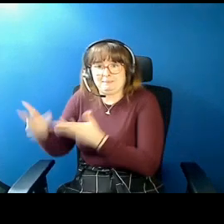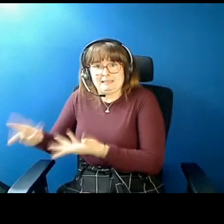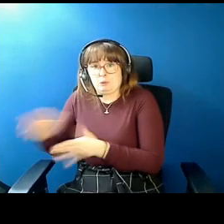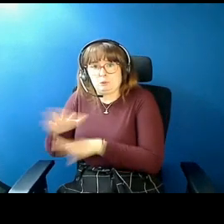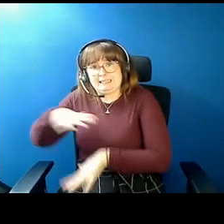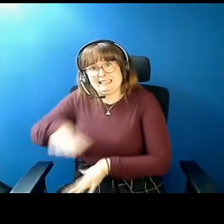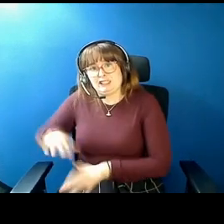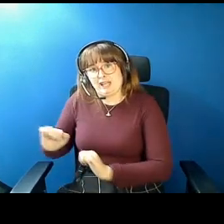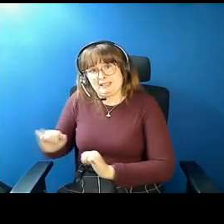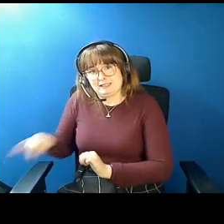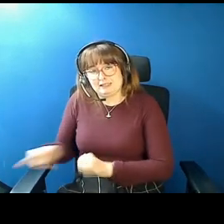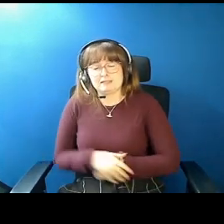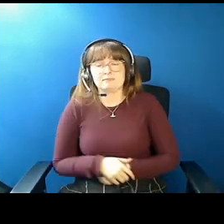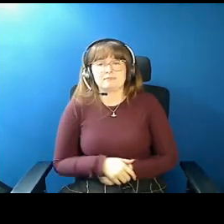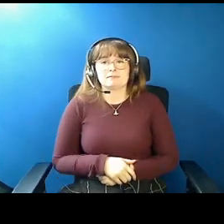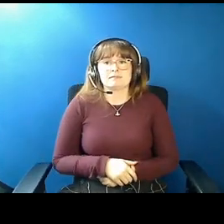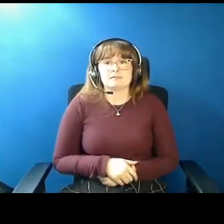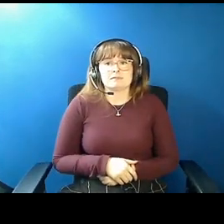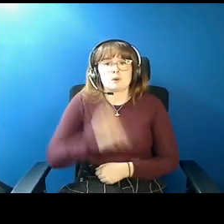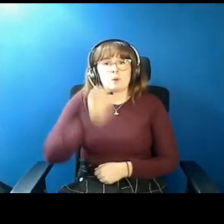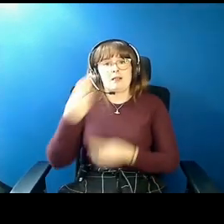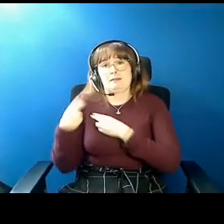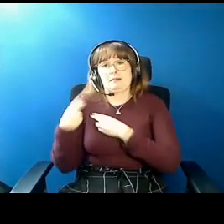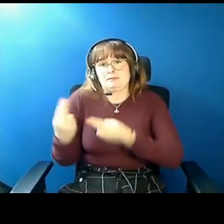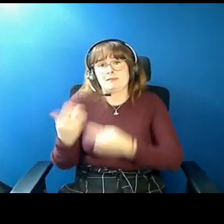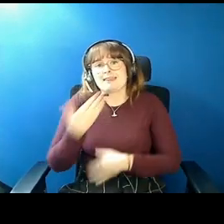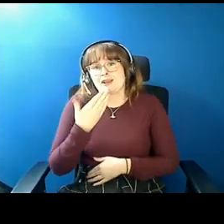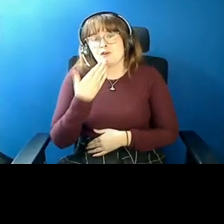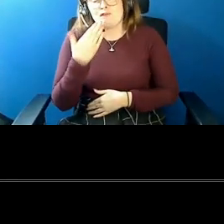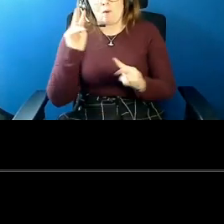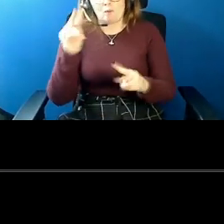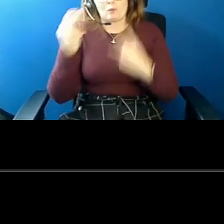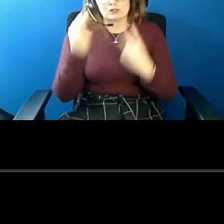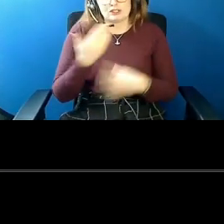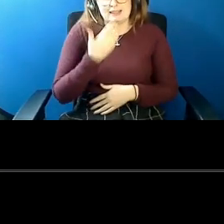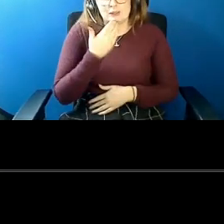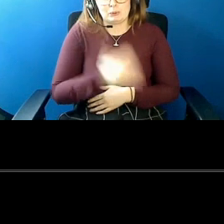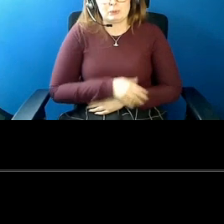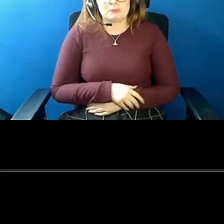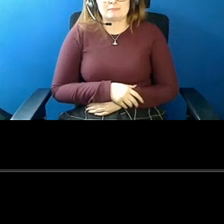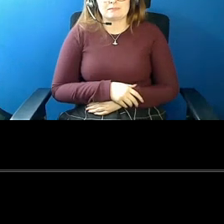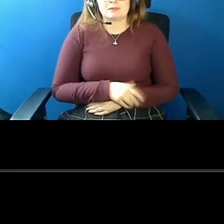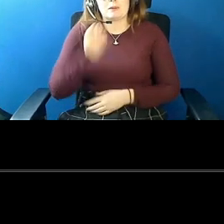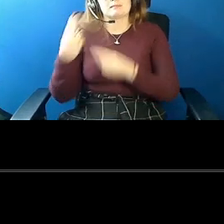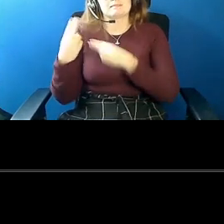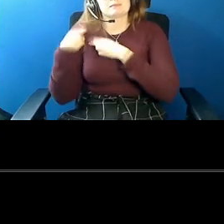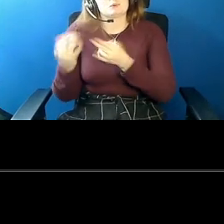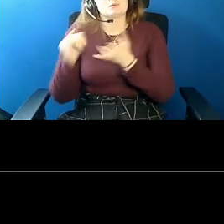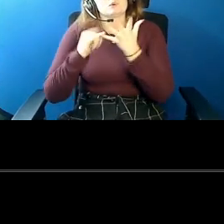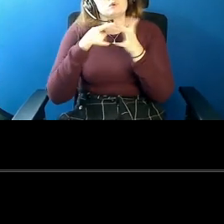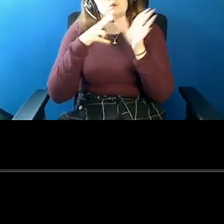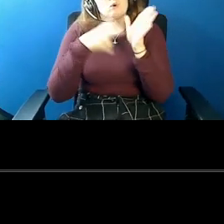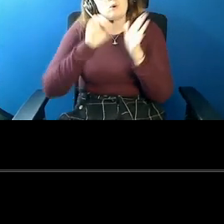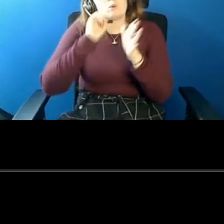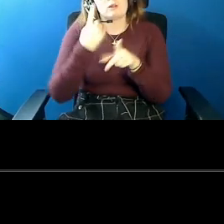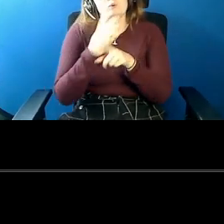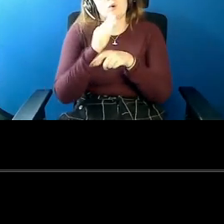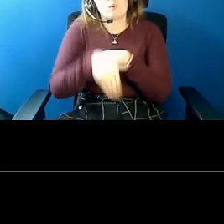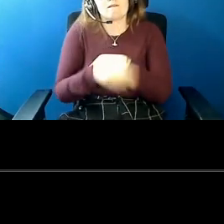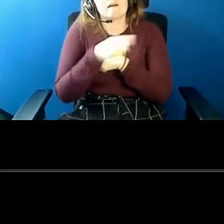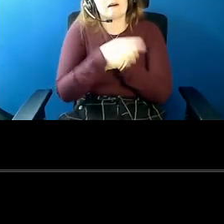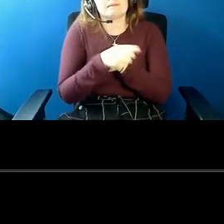going to pass on at this stage, thank you for that, listening everybody, to Sean, who's going to talk to you a bit more about how do